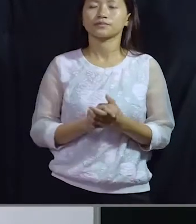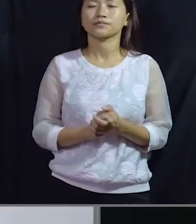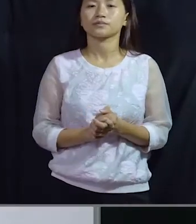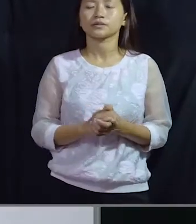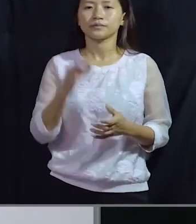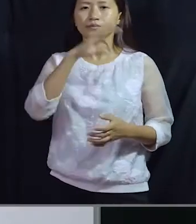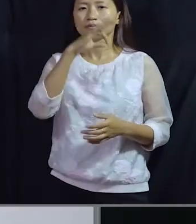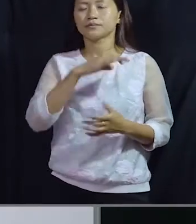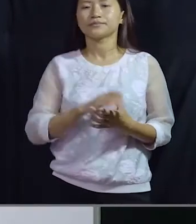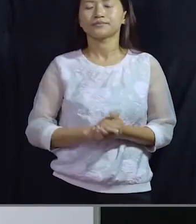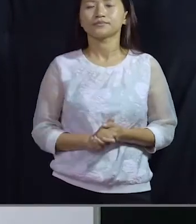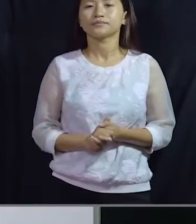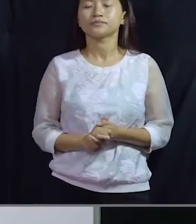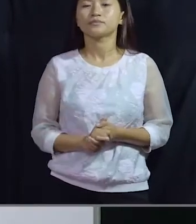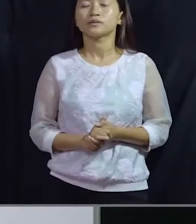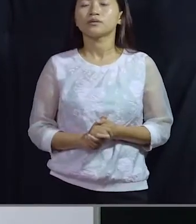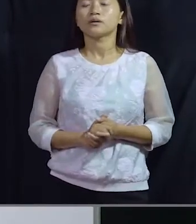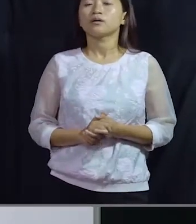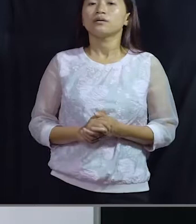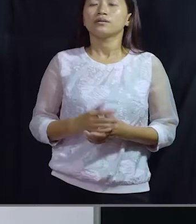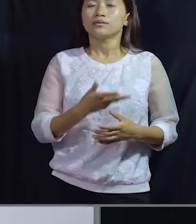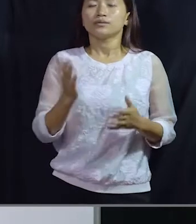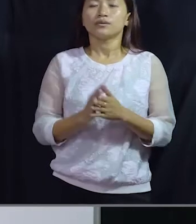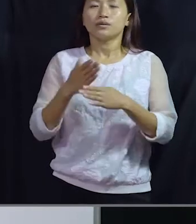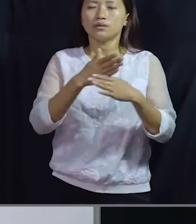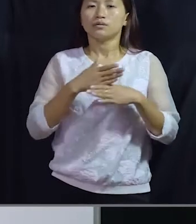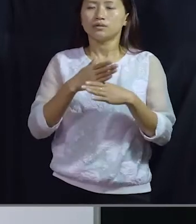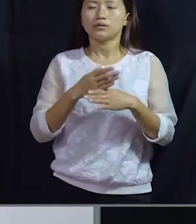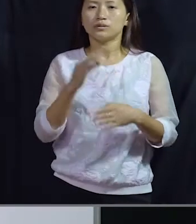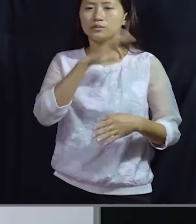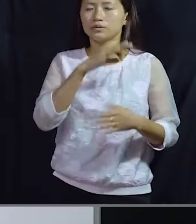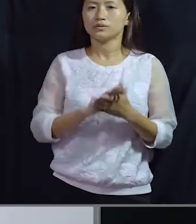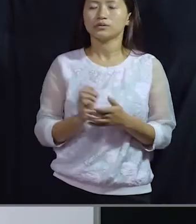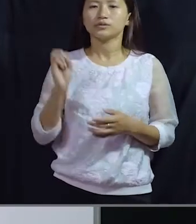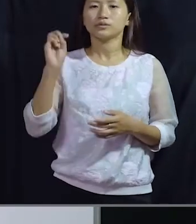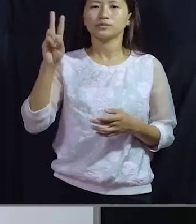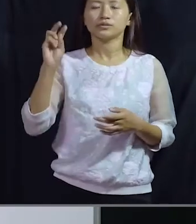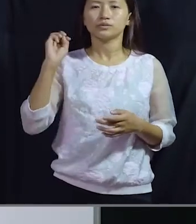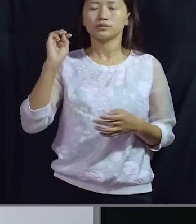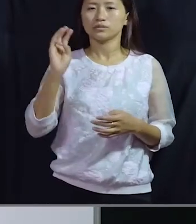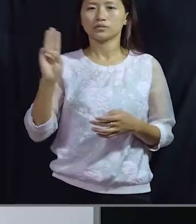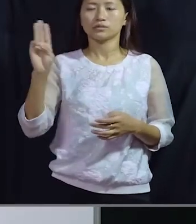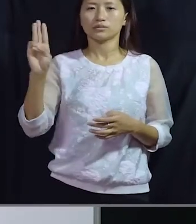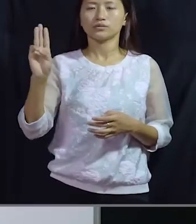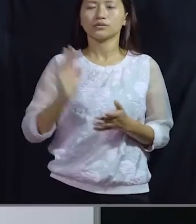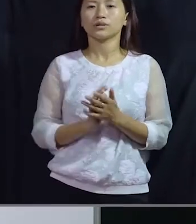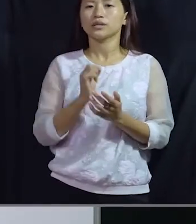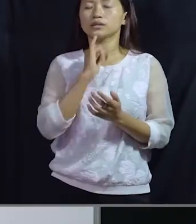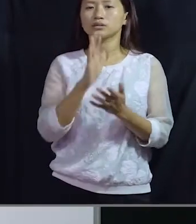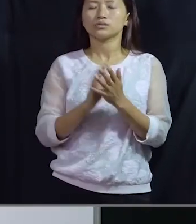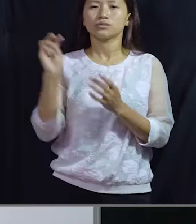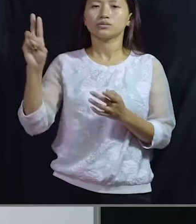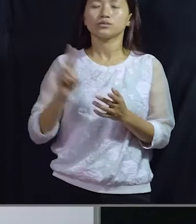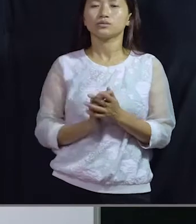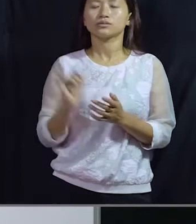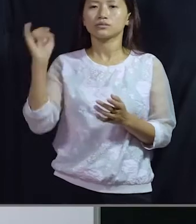is a profit. So their profit sharing ratio is 3:2. That means A's share will be